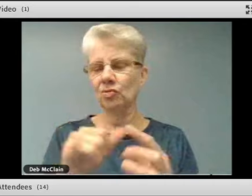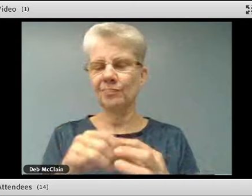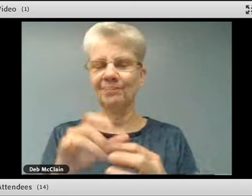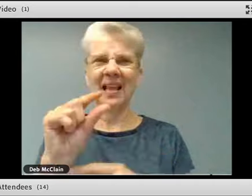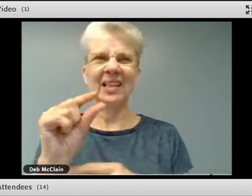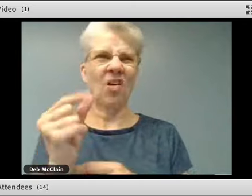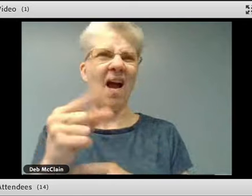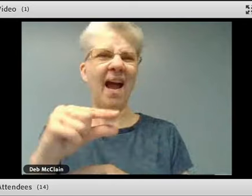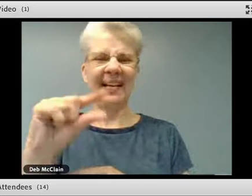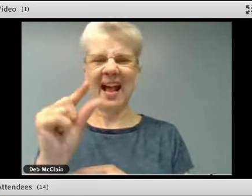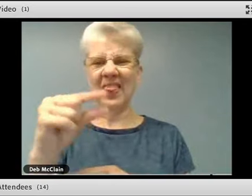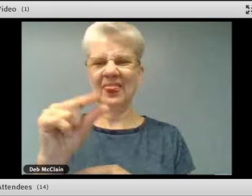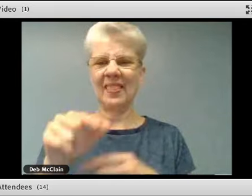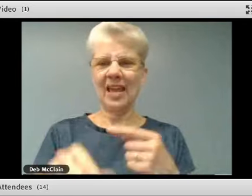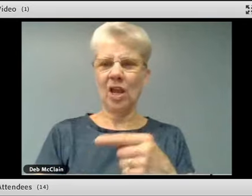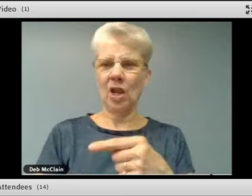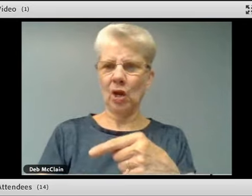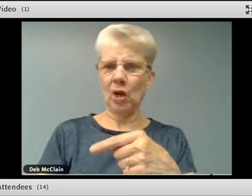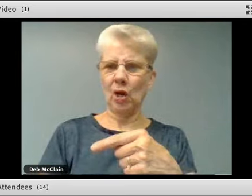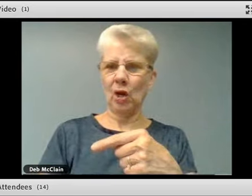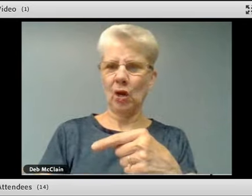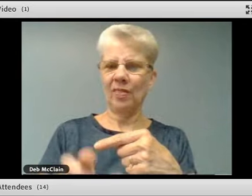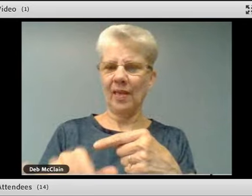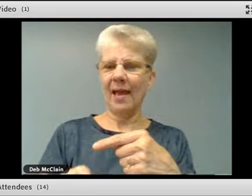icon there.